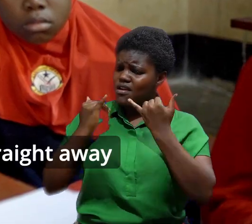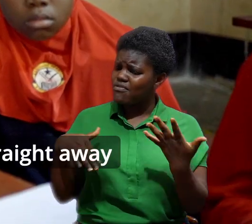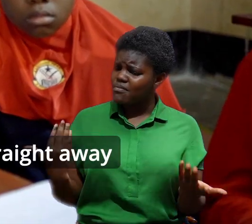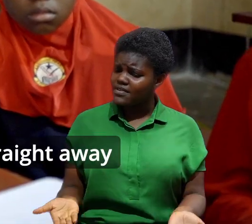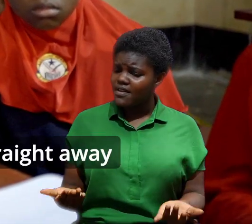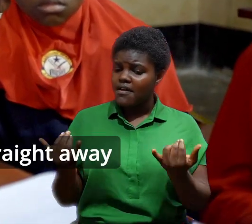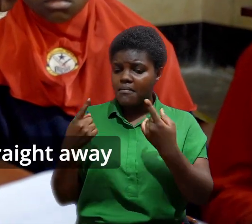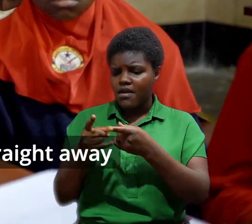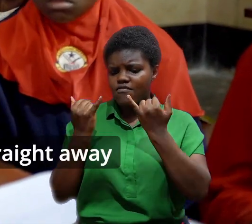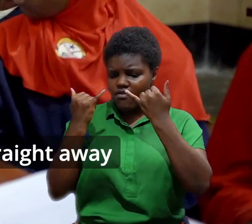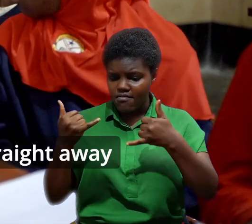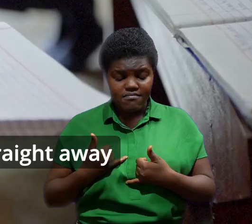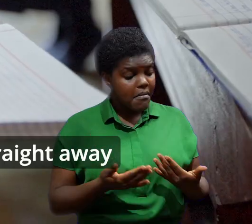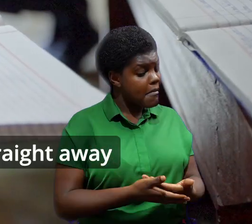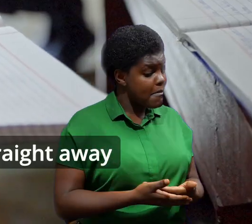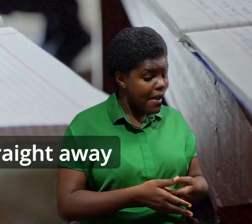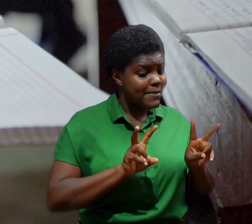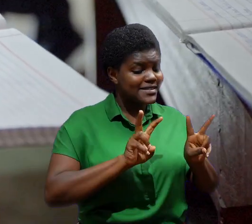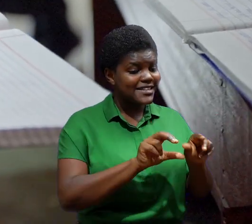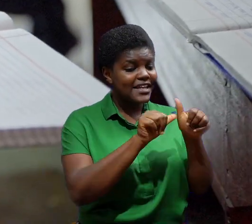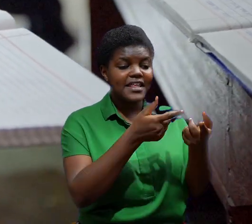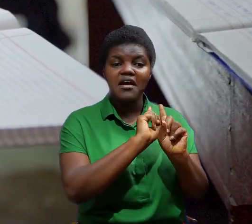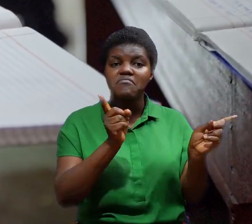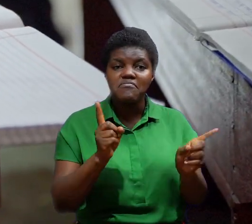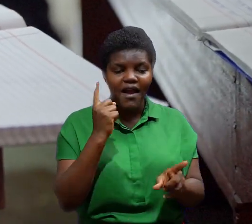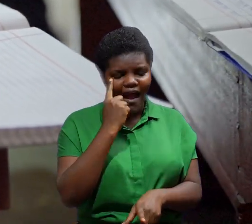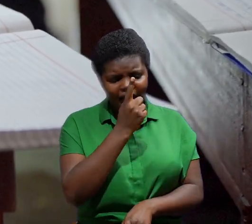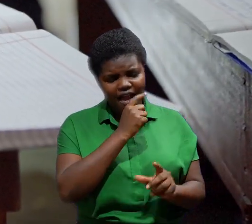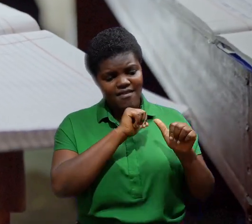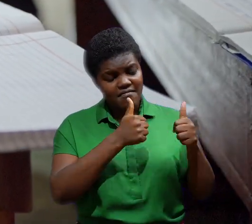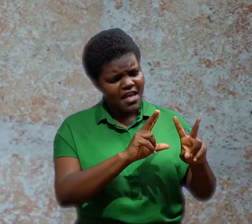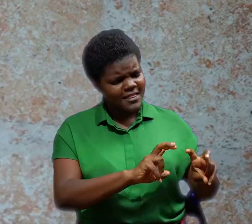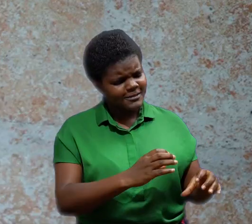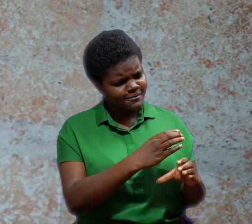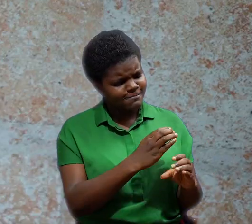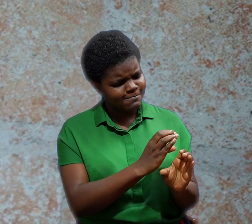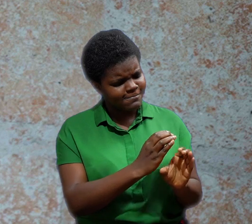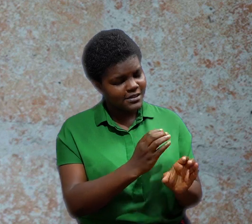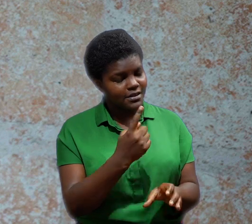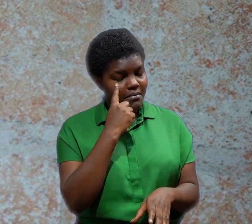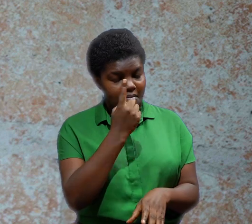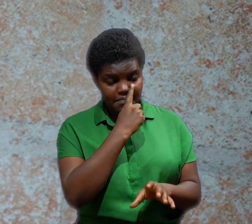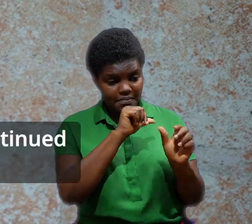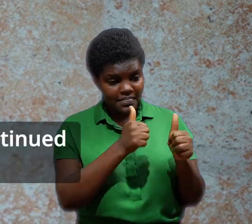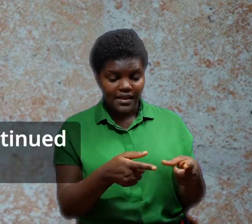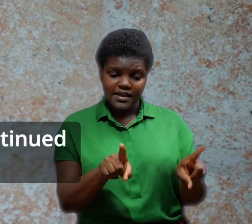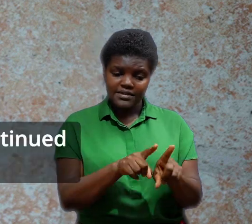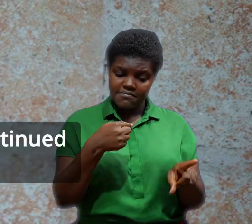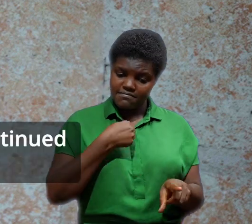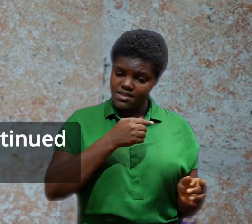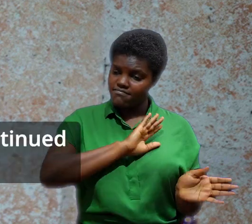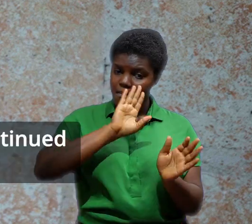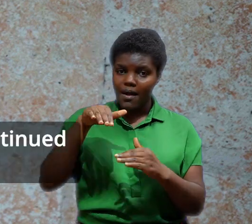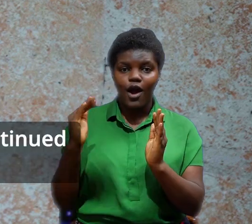baŋŋamba abaana abato tebalabirawo amaaso tegalina buzibu ne bagakebera ne bagamba tegalina buzibu. Era nange